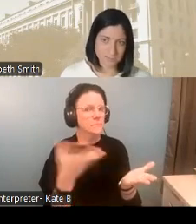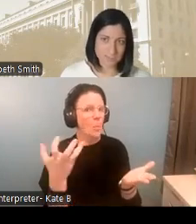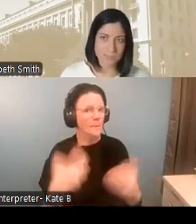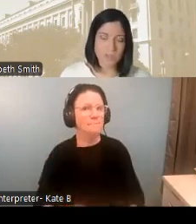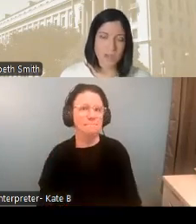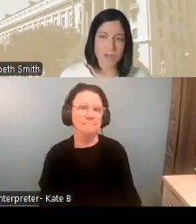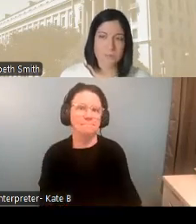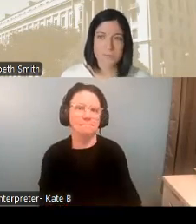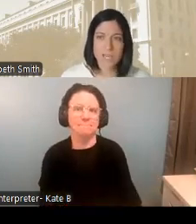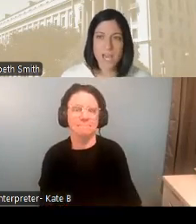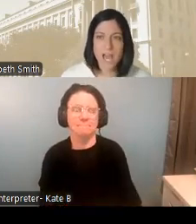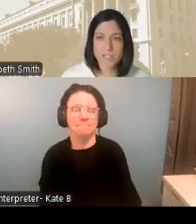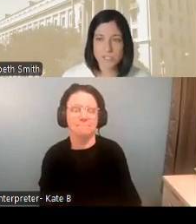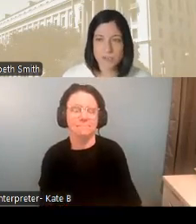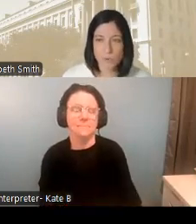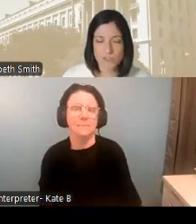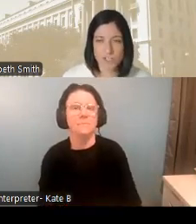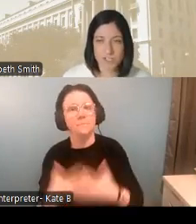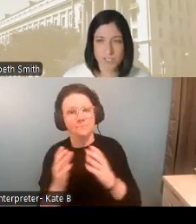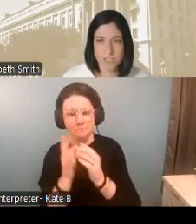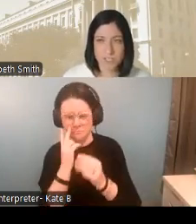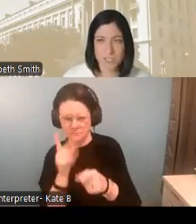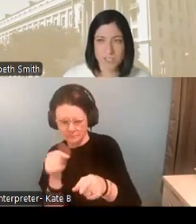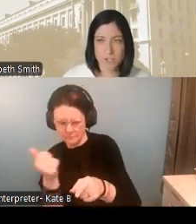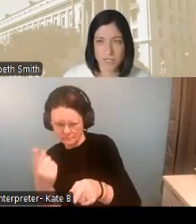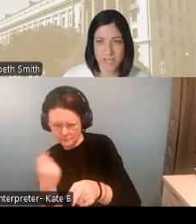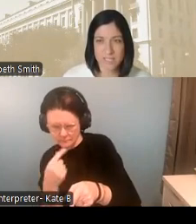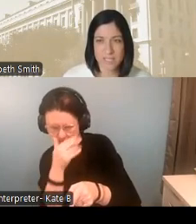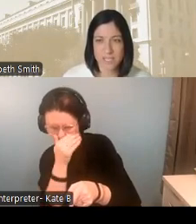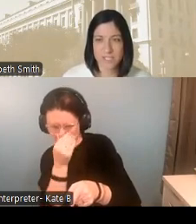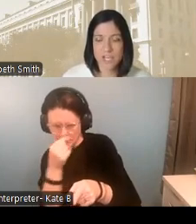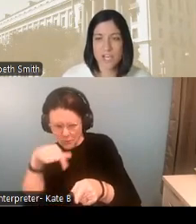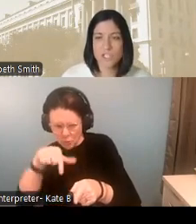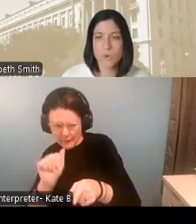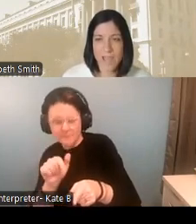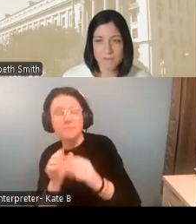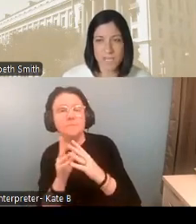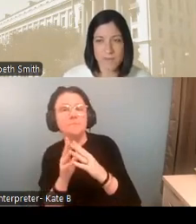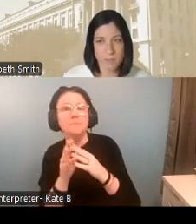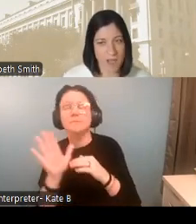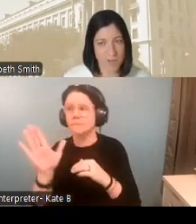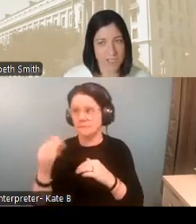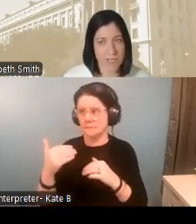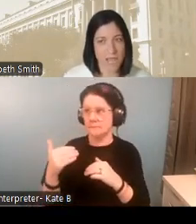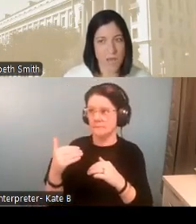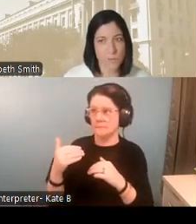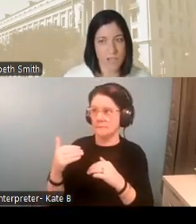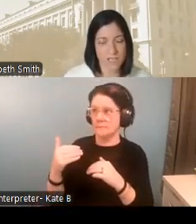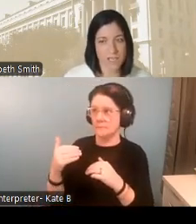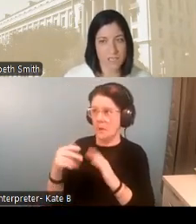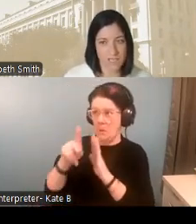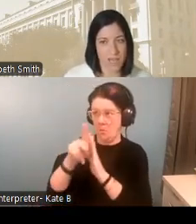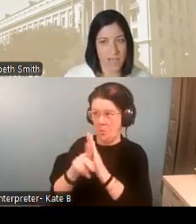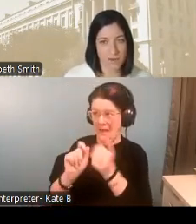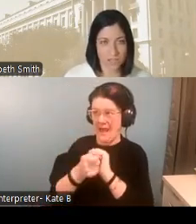process. I do see another question in the Q&A. It says, so I have to have a policy on how we